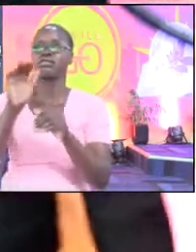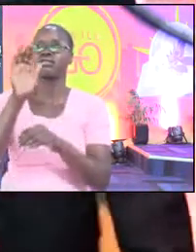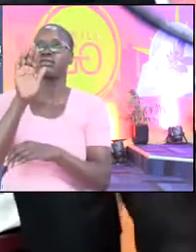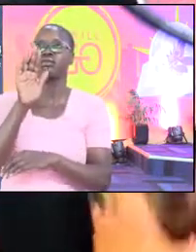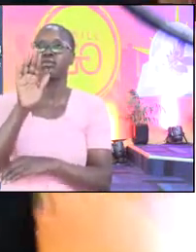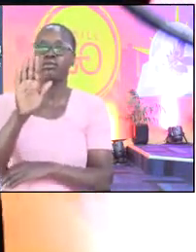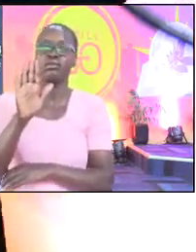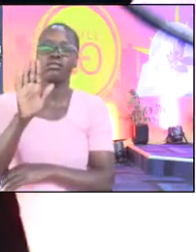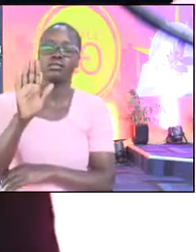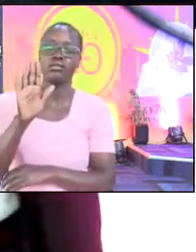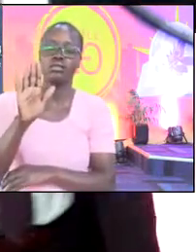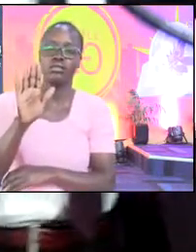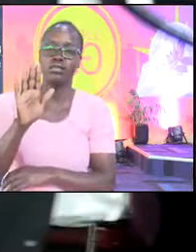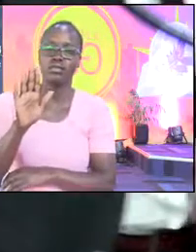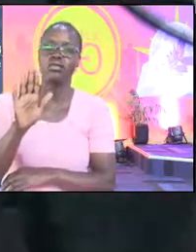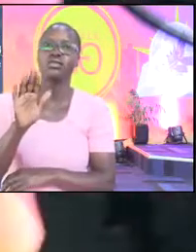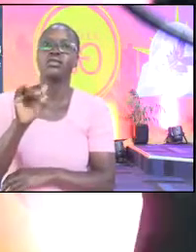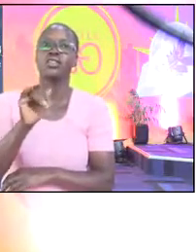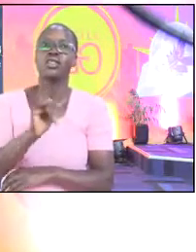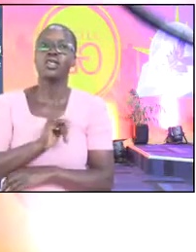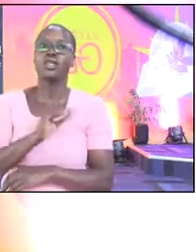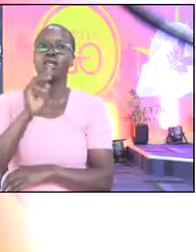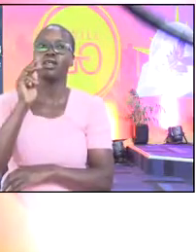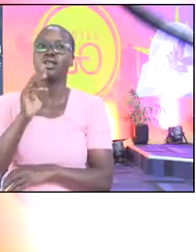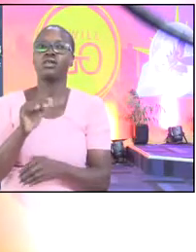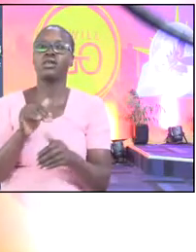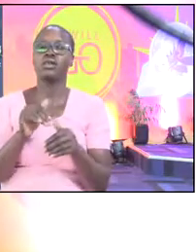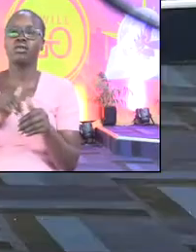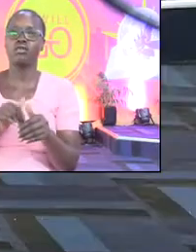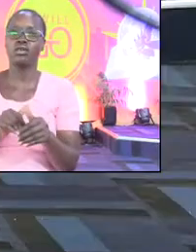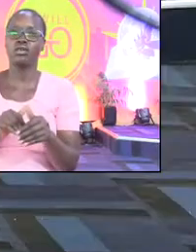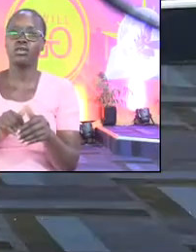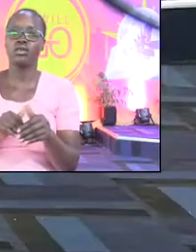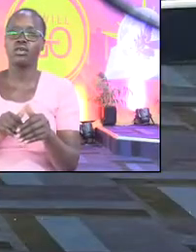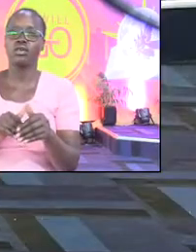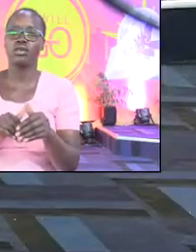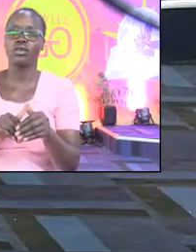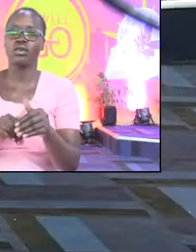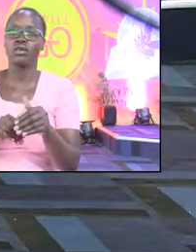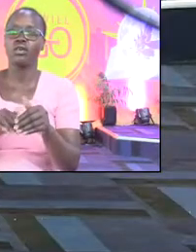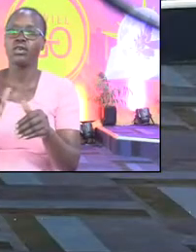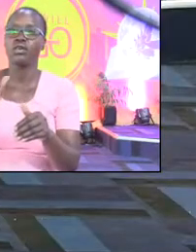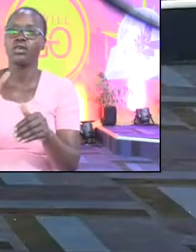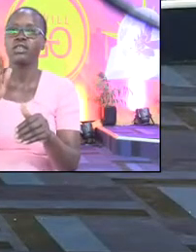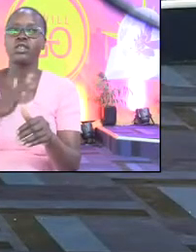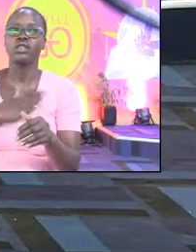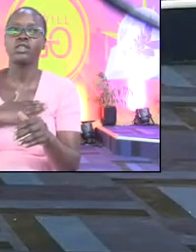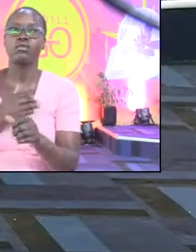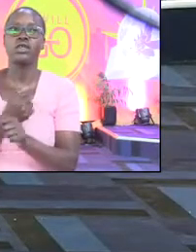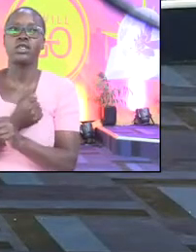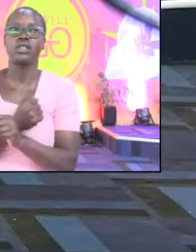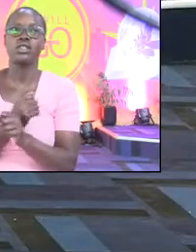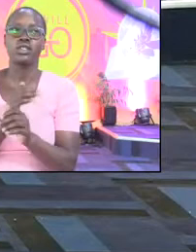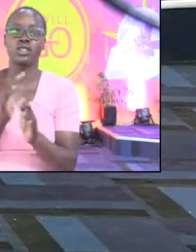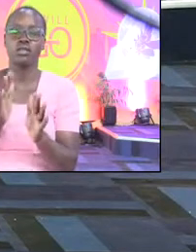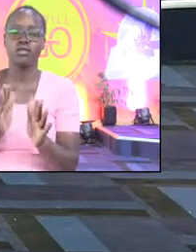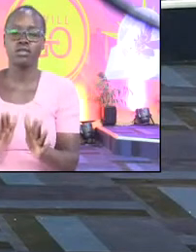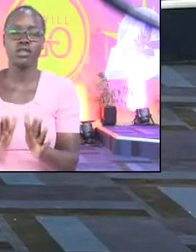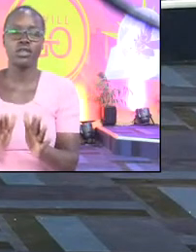I'll follow. I will follow. I will follow thee,